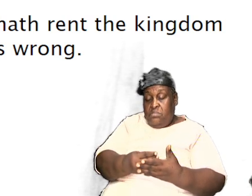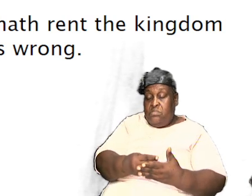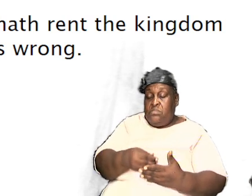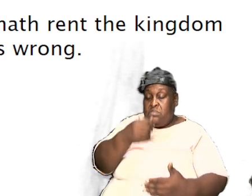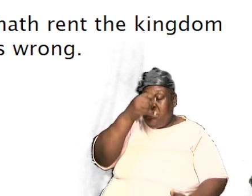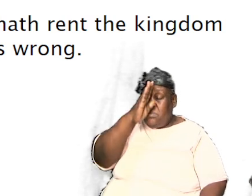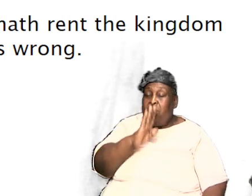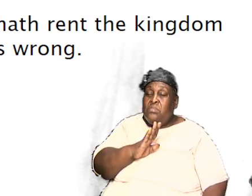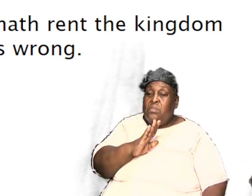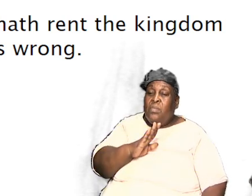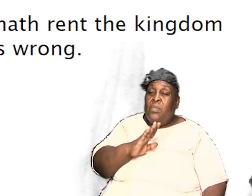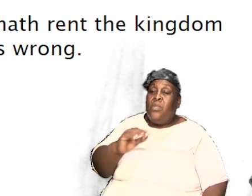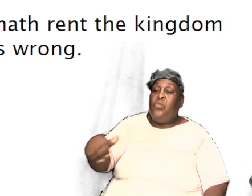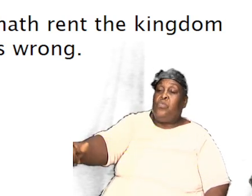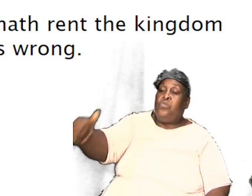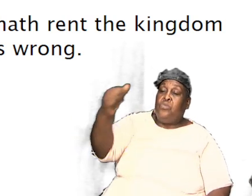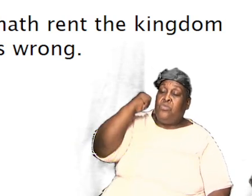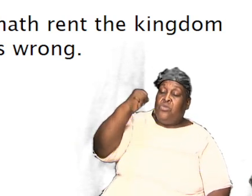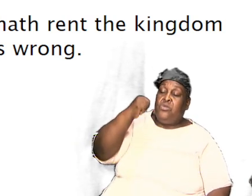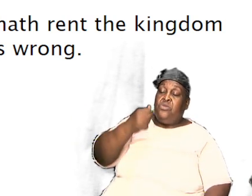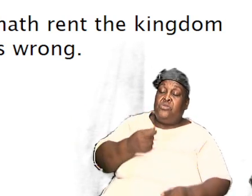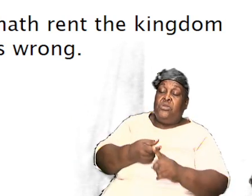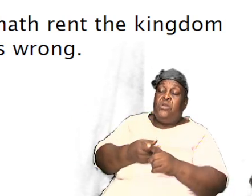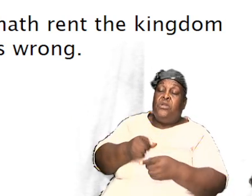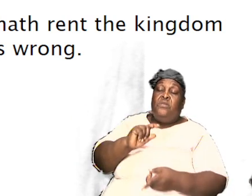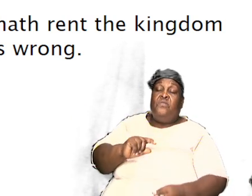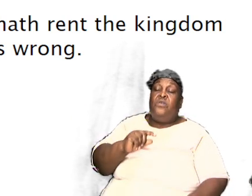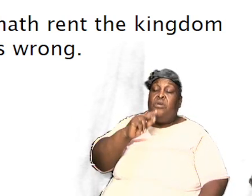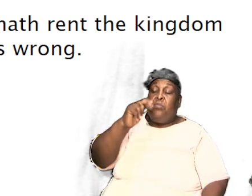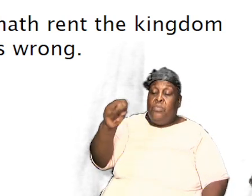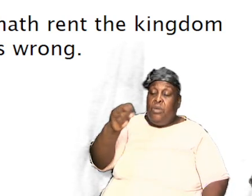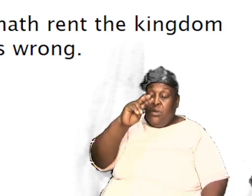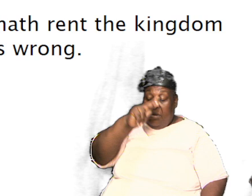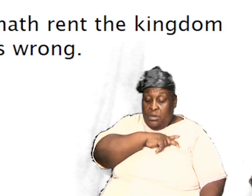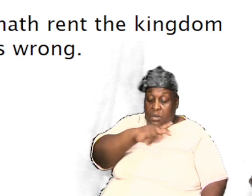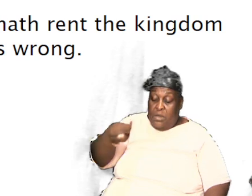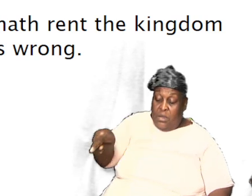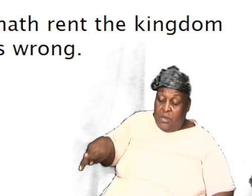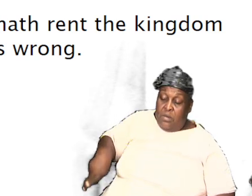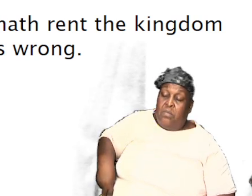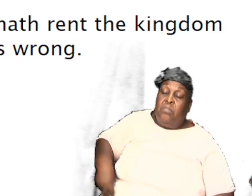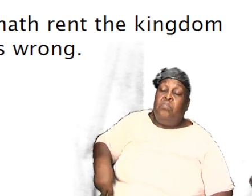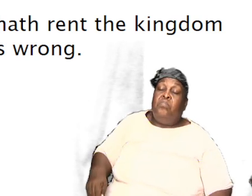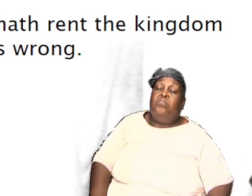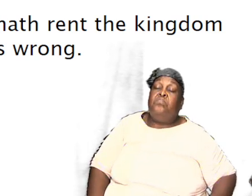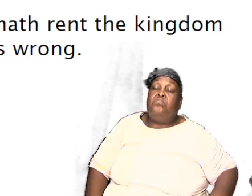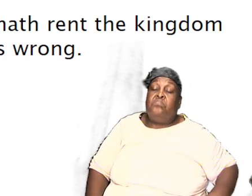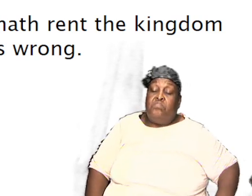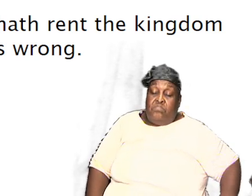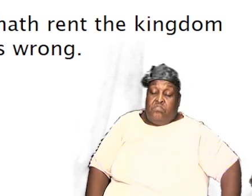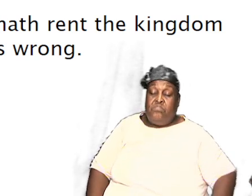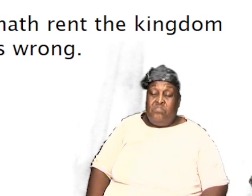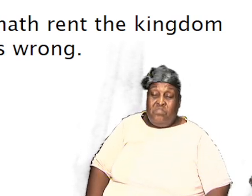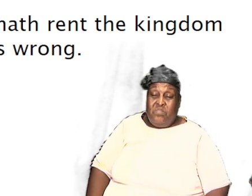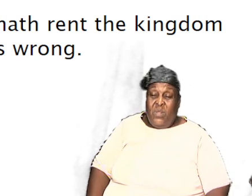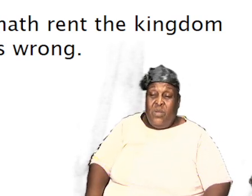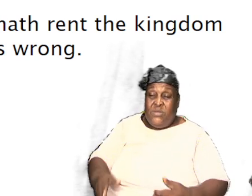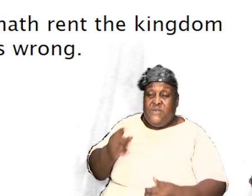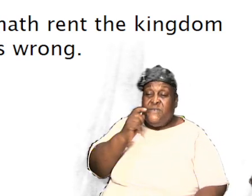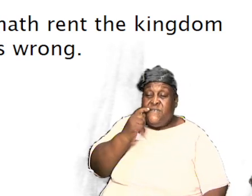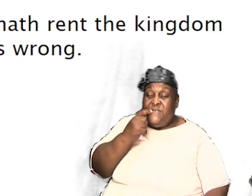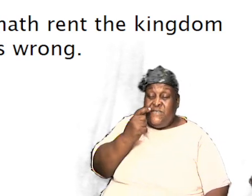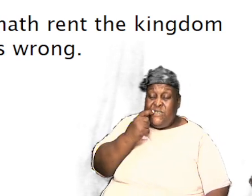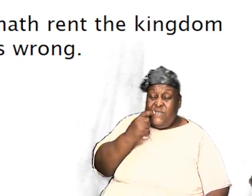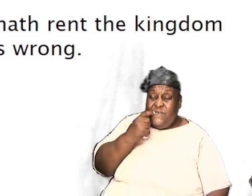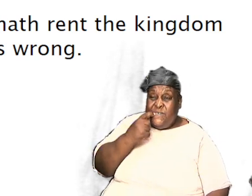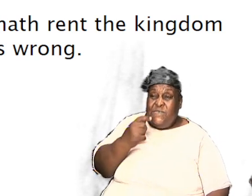the rejection from being seen, this is what I want us to understand. The rejection from being seen was a serious one.